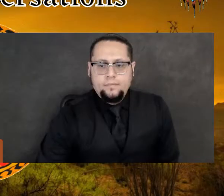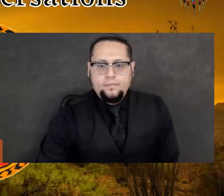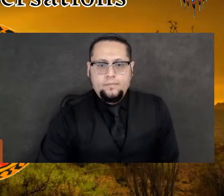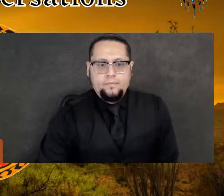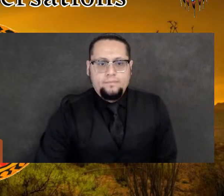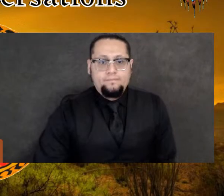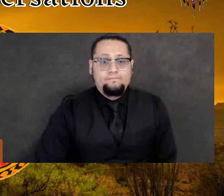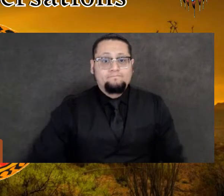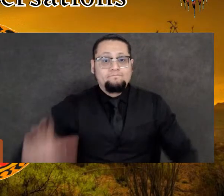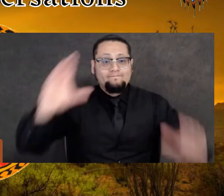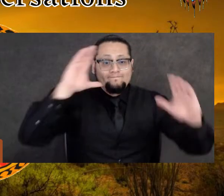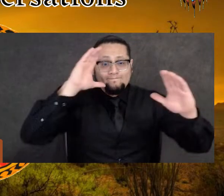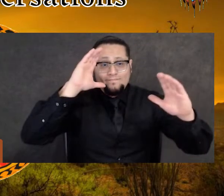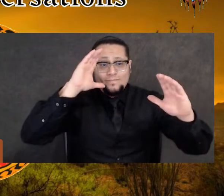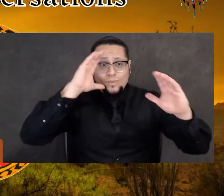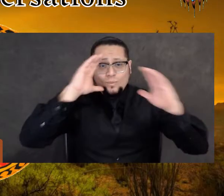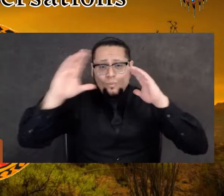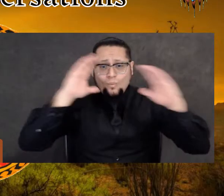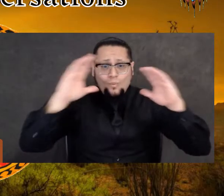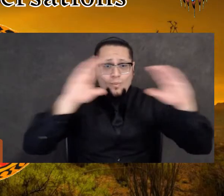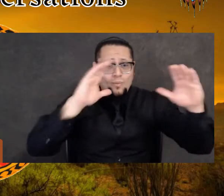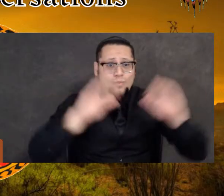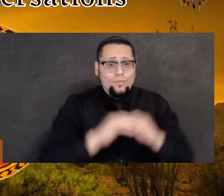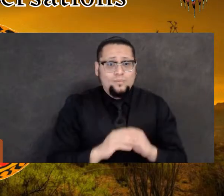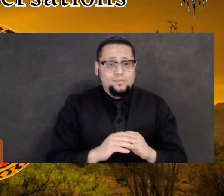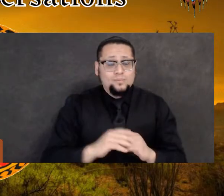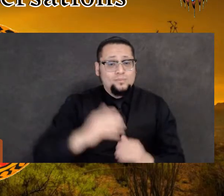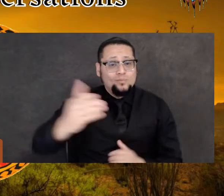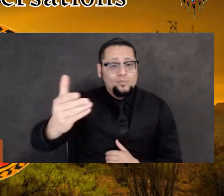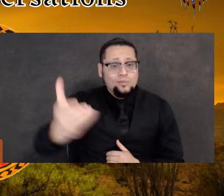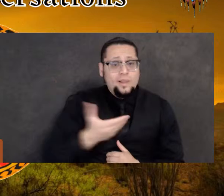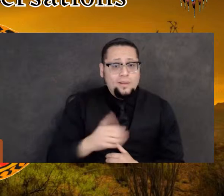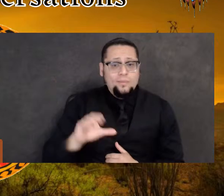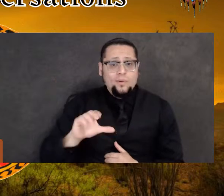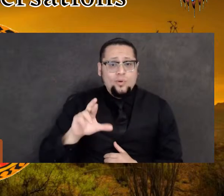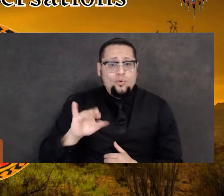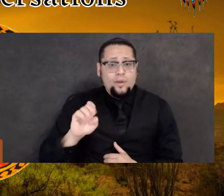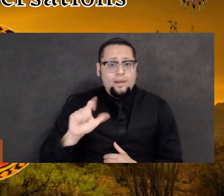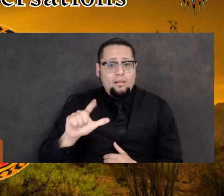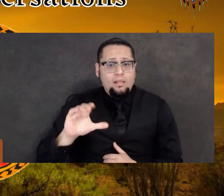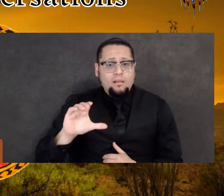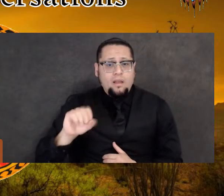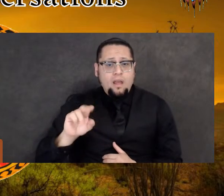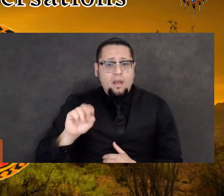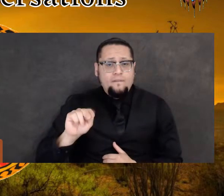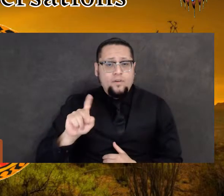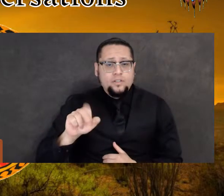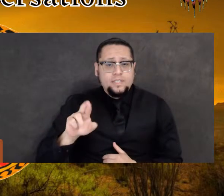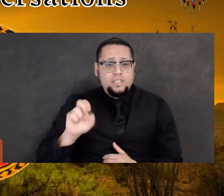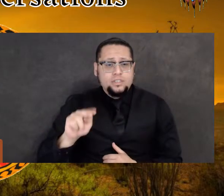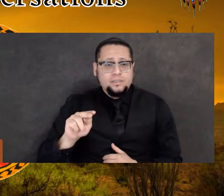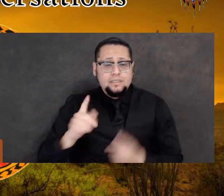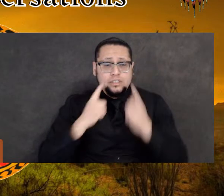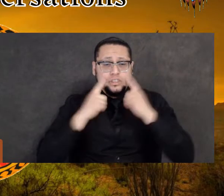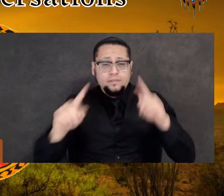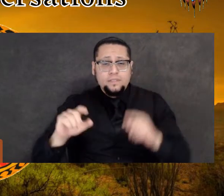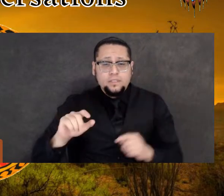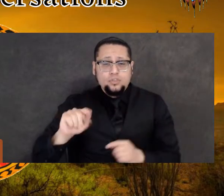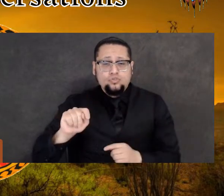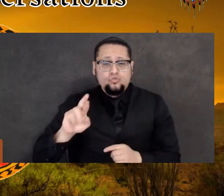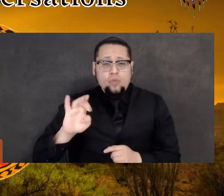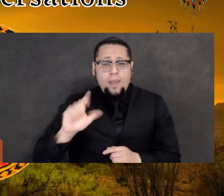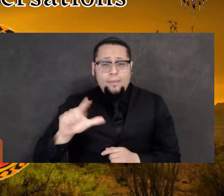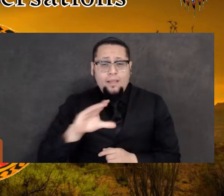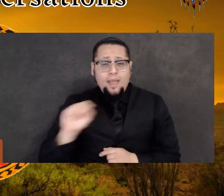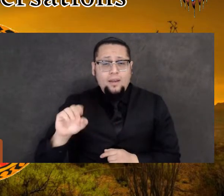Hello, everybody. Welcome to Critical Conversations, Achieving Tribal and Urban Native Equity. I